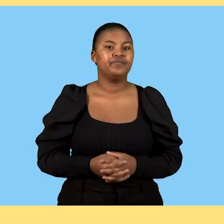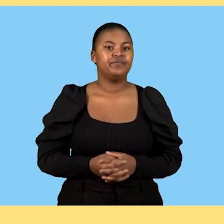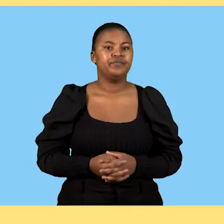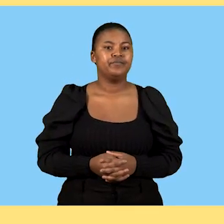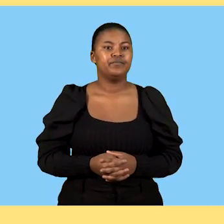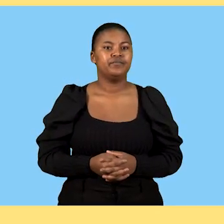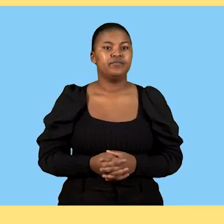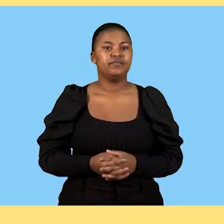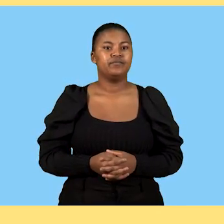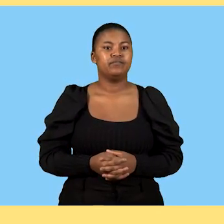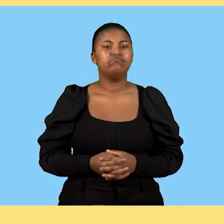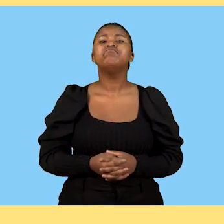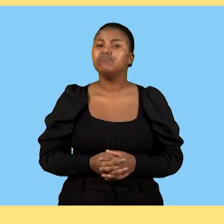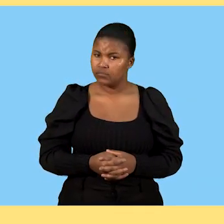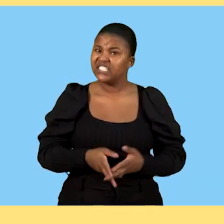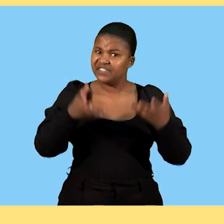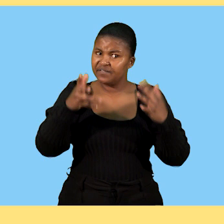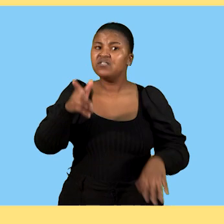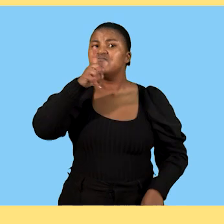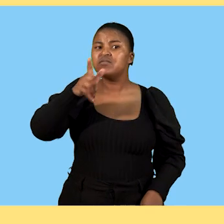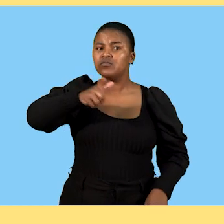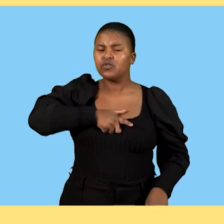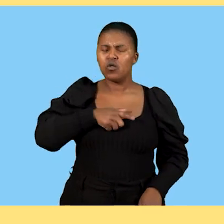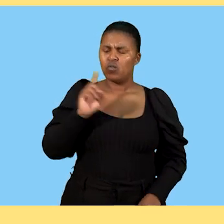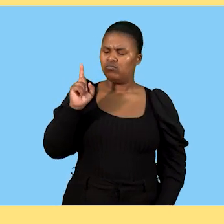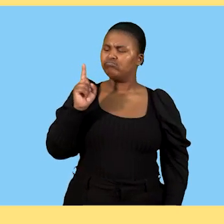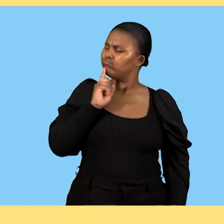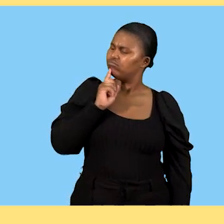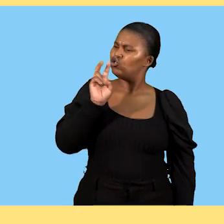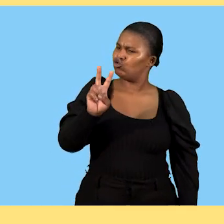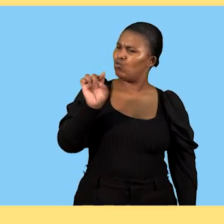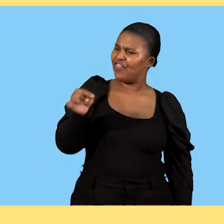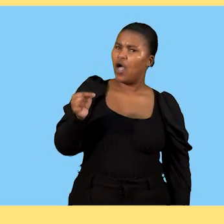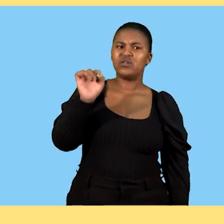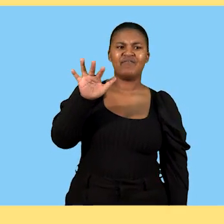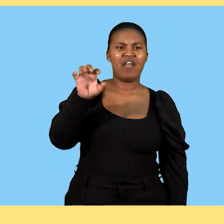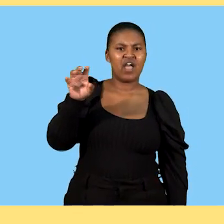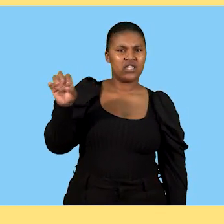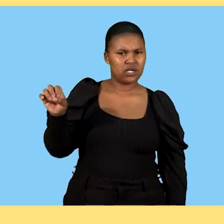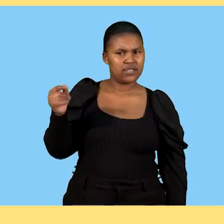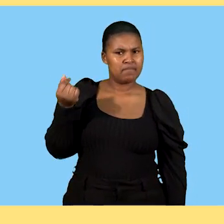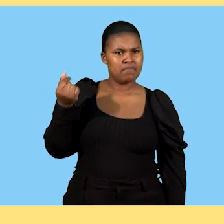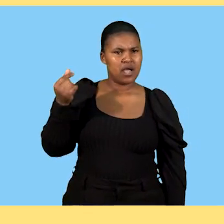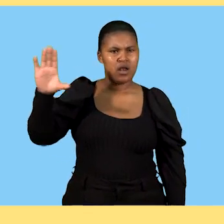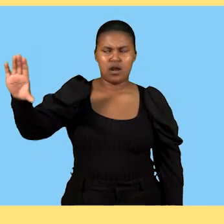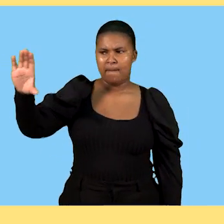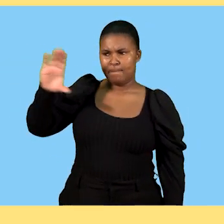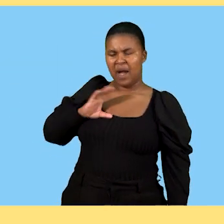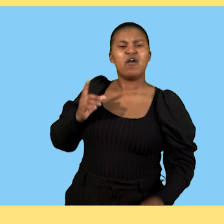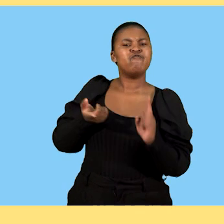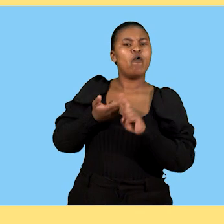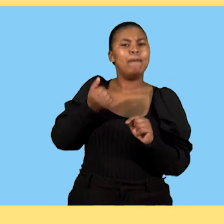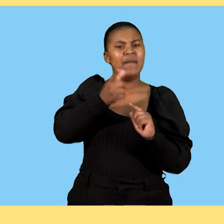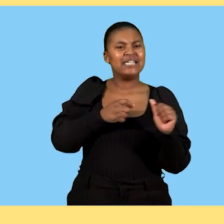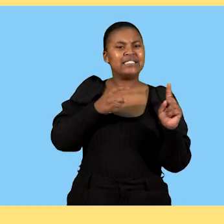And then we are then told that 2,500 was received from Y Baba, a debtor whose account